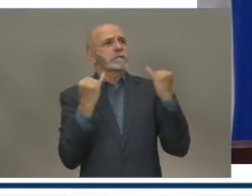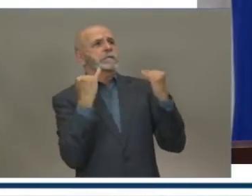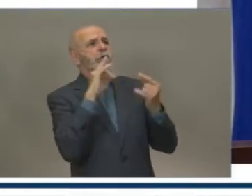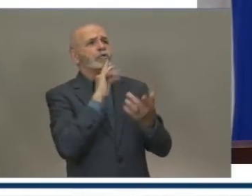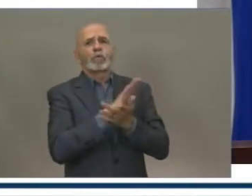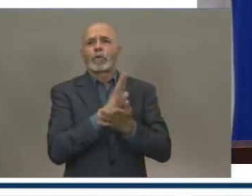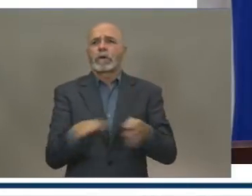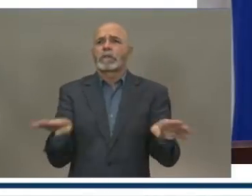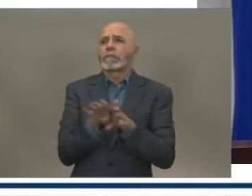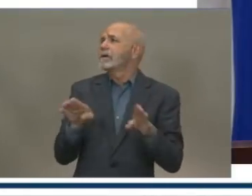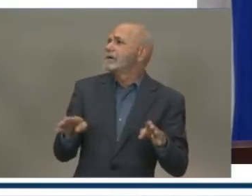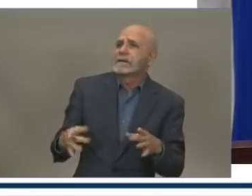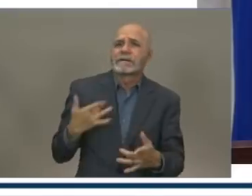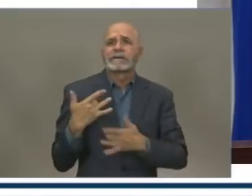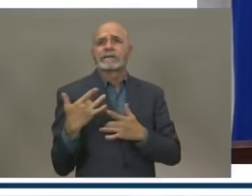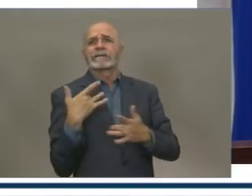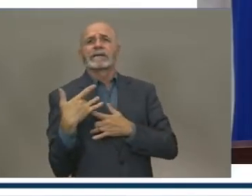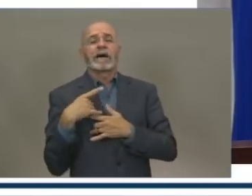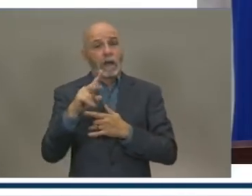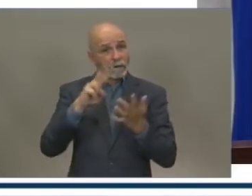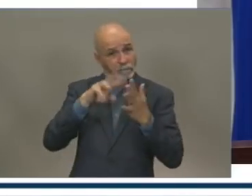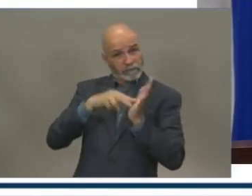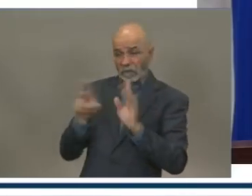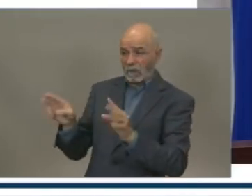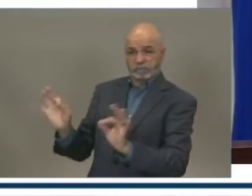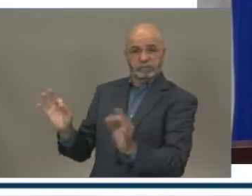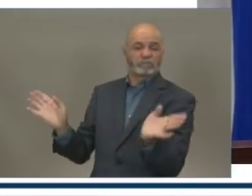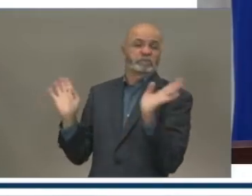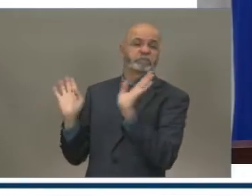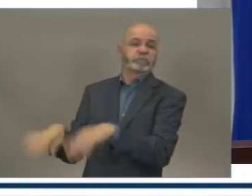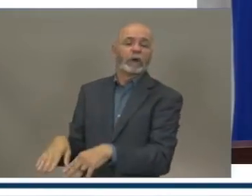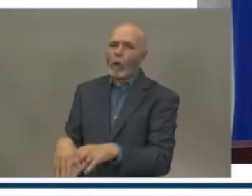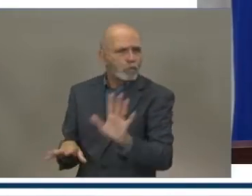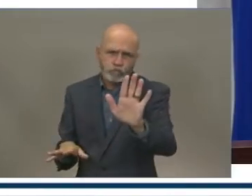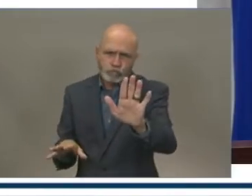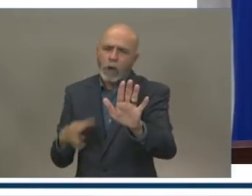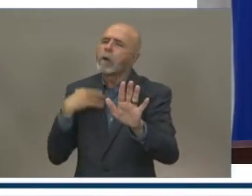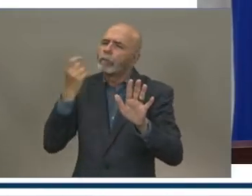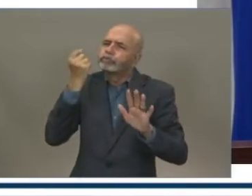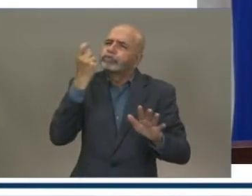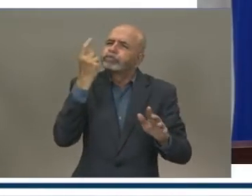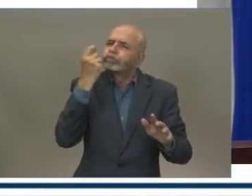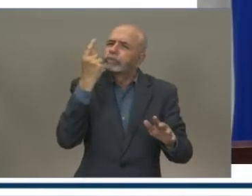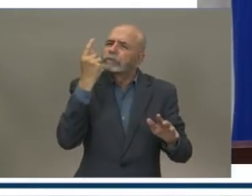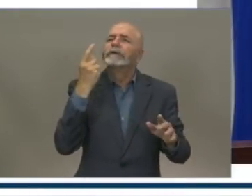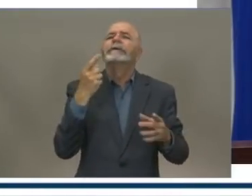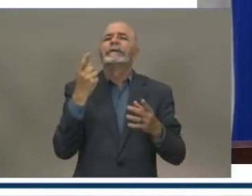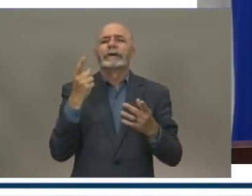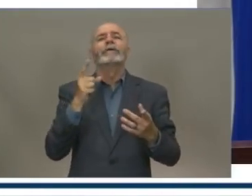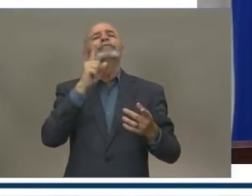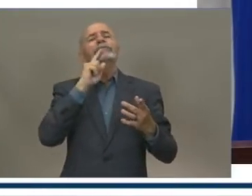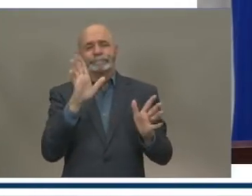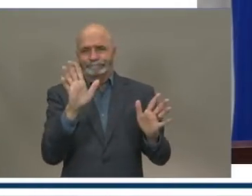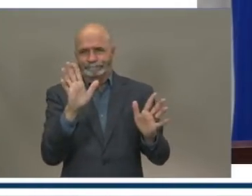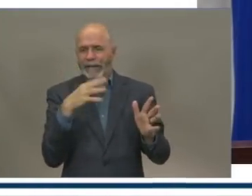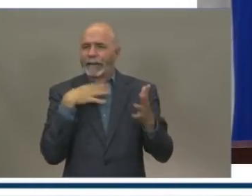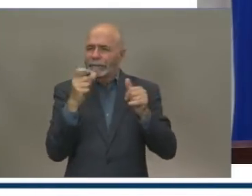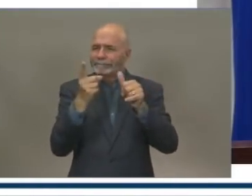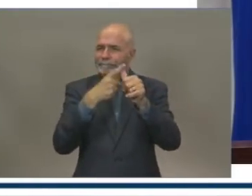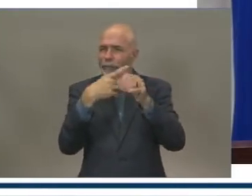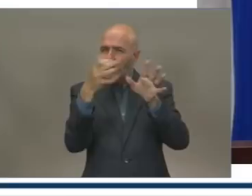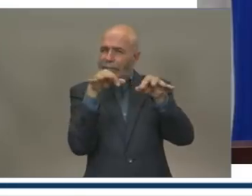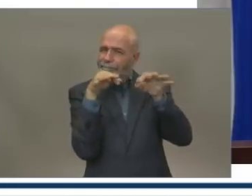want to downplay your concerns, but I do want to put that in a somewhat bigger context. Of